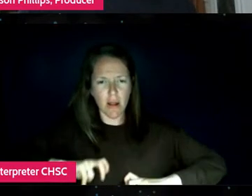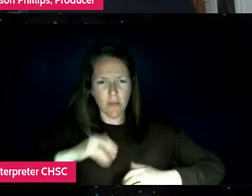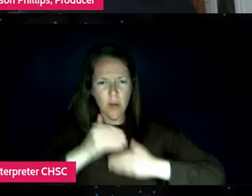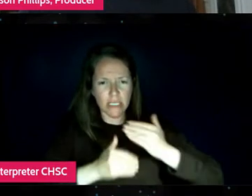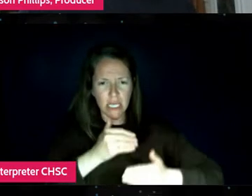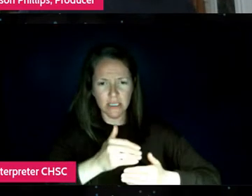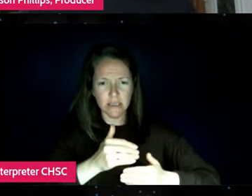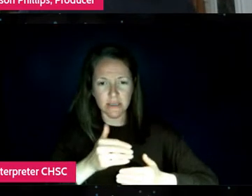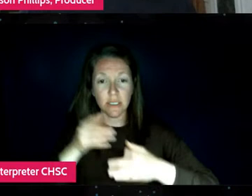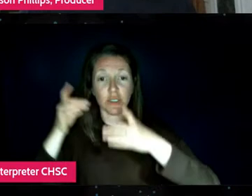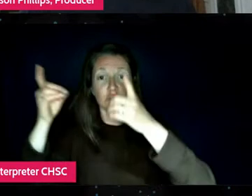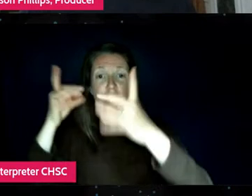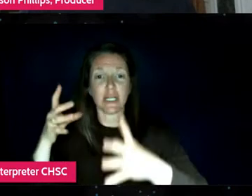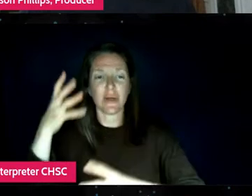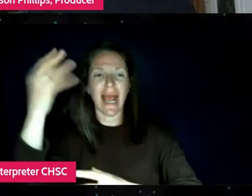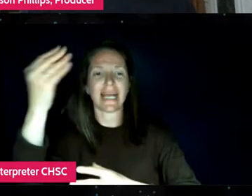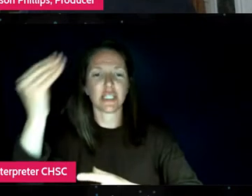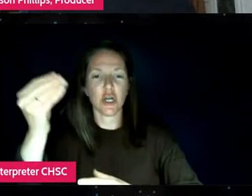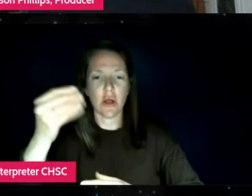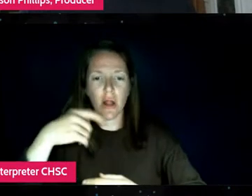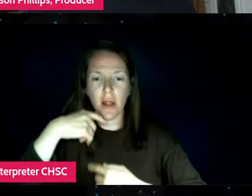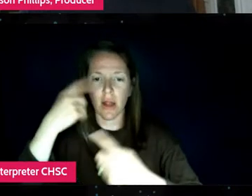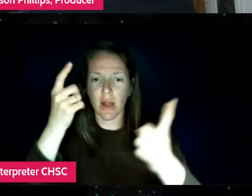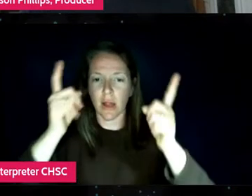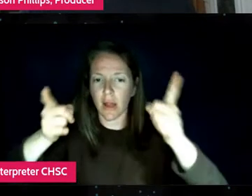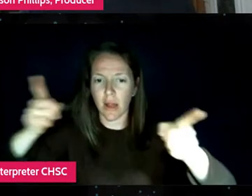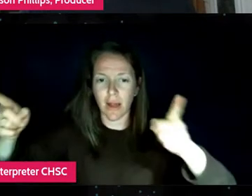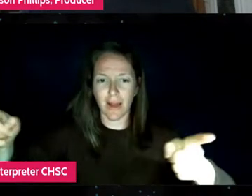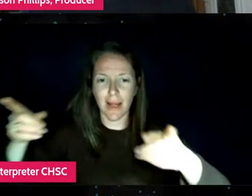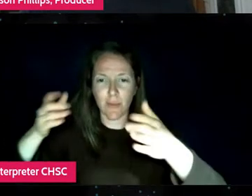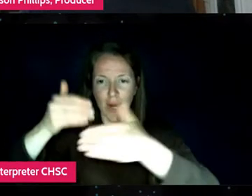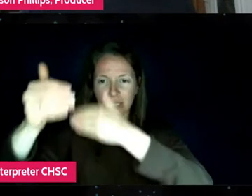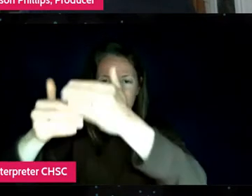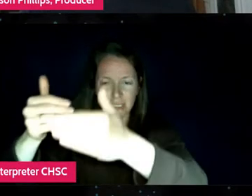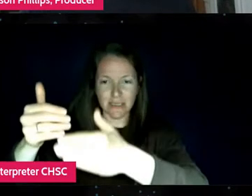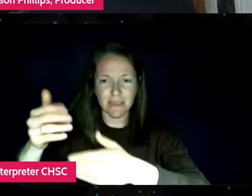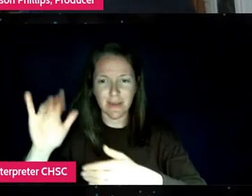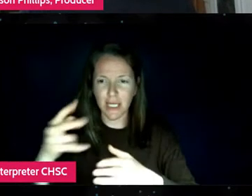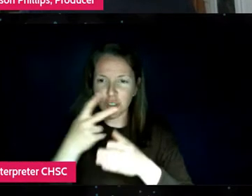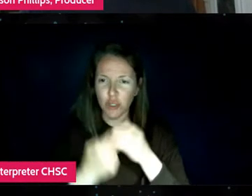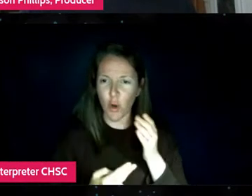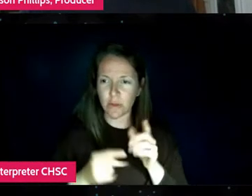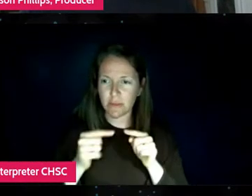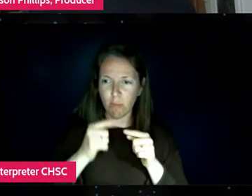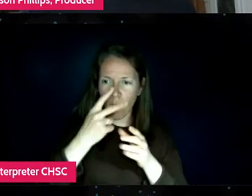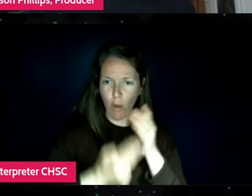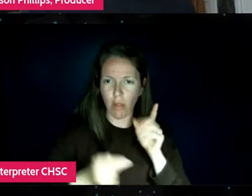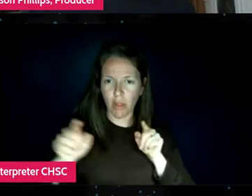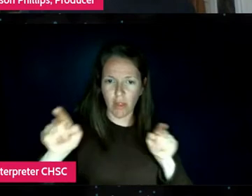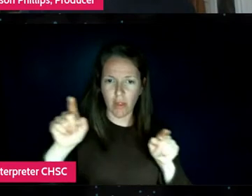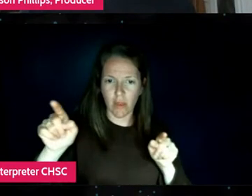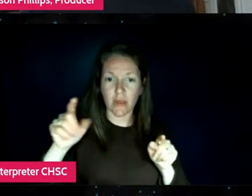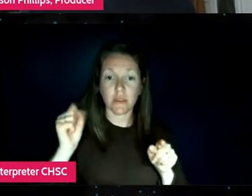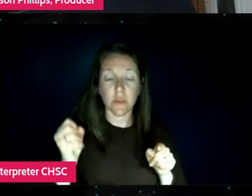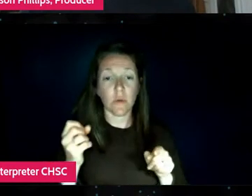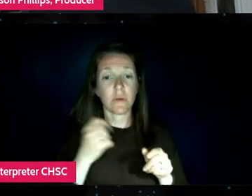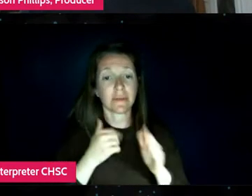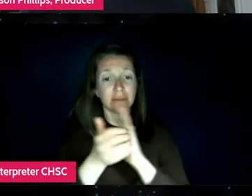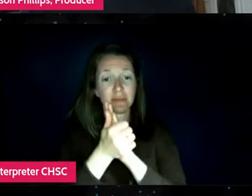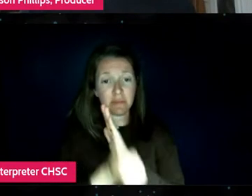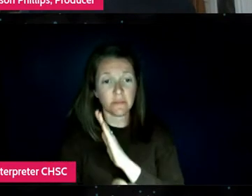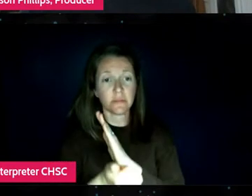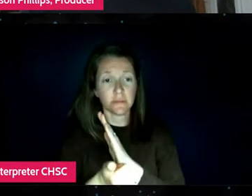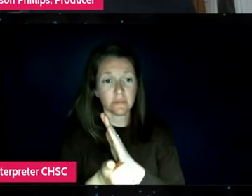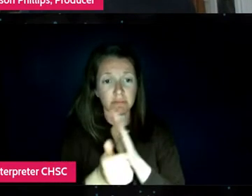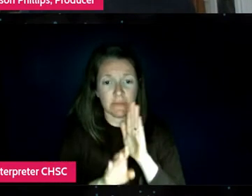external process. And that kind of came out in this film. So, I mean, really the skill sets that we kind of developed,